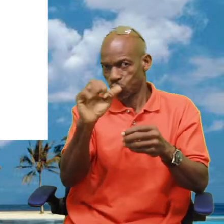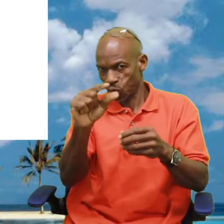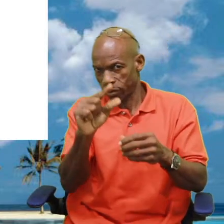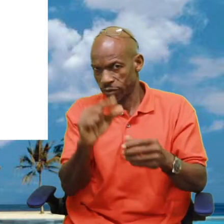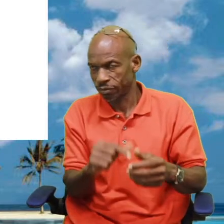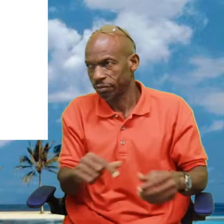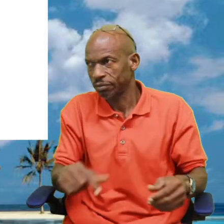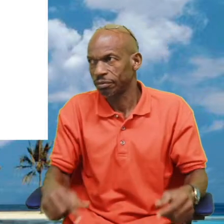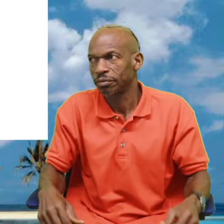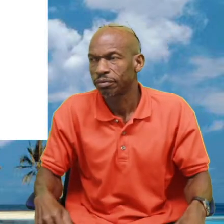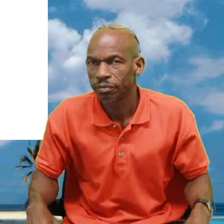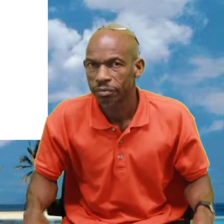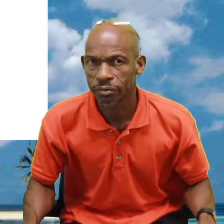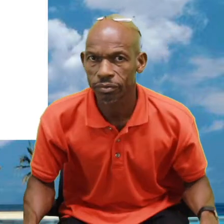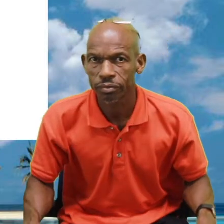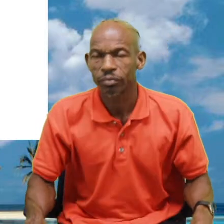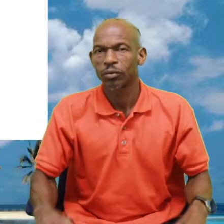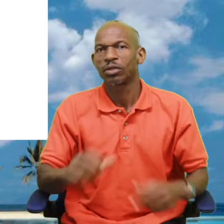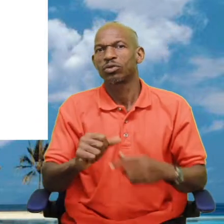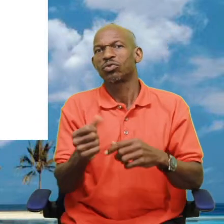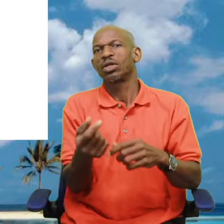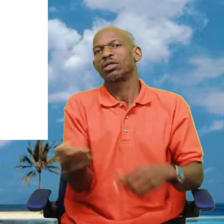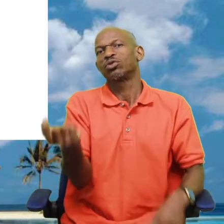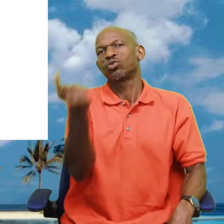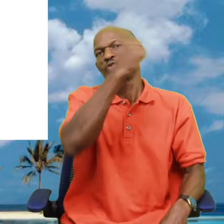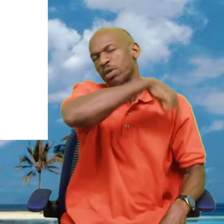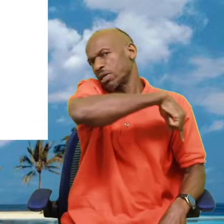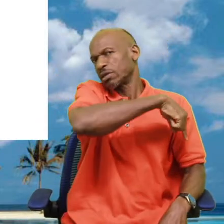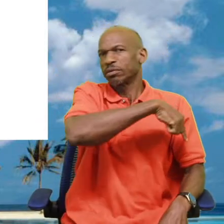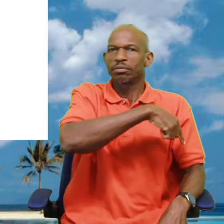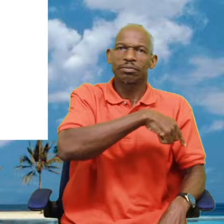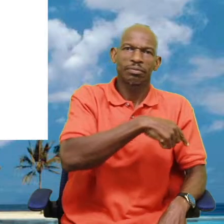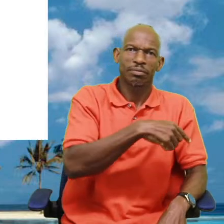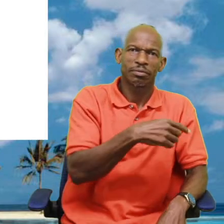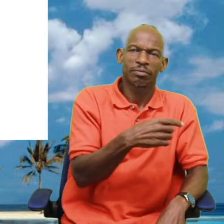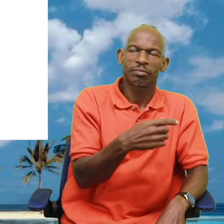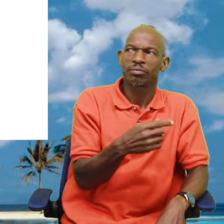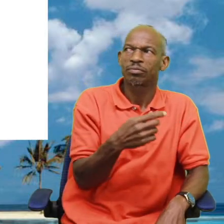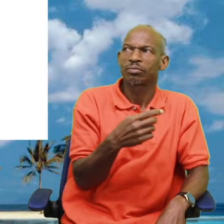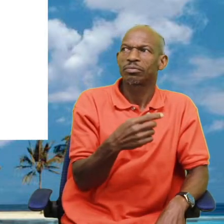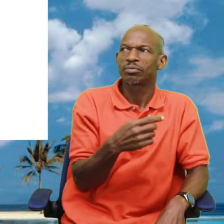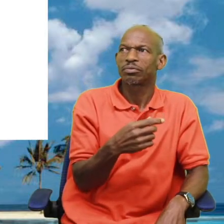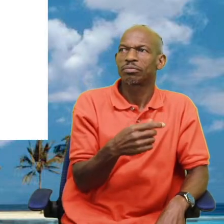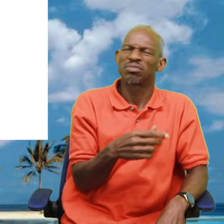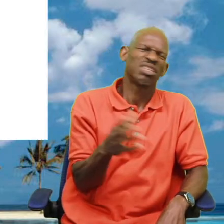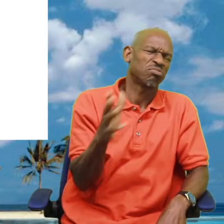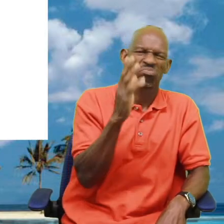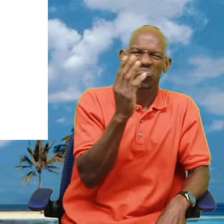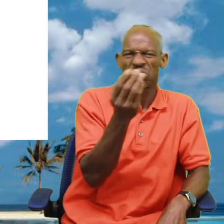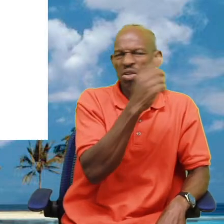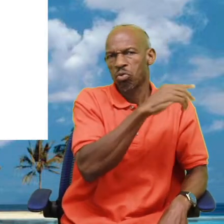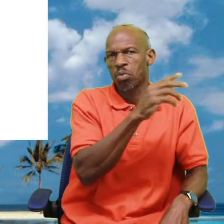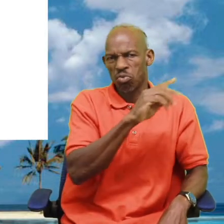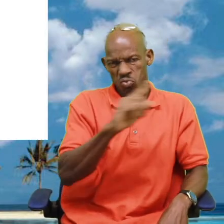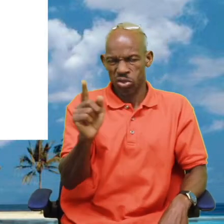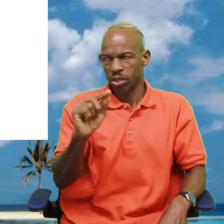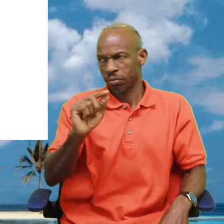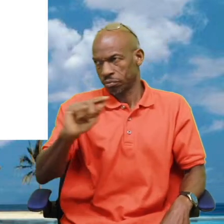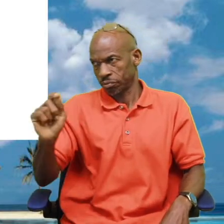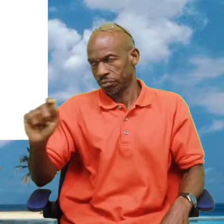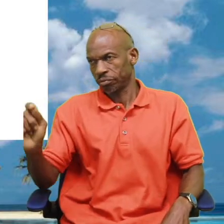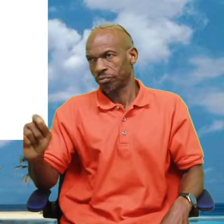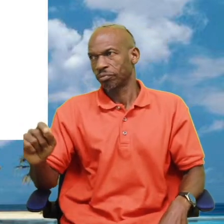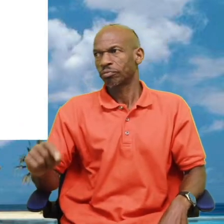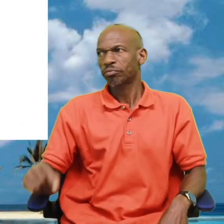our first slide to tell you the order of words. And let me write it here one time. The order of words,